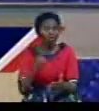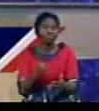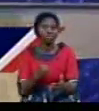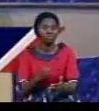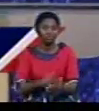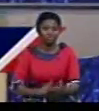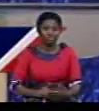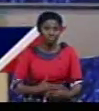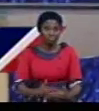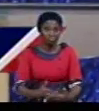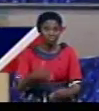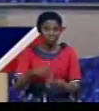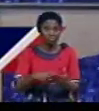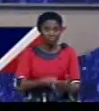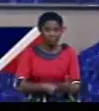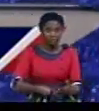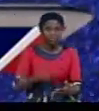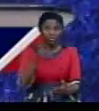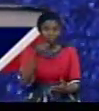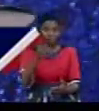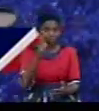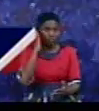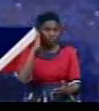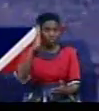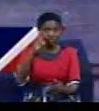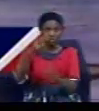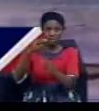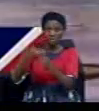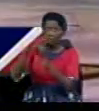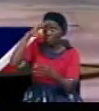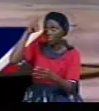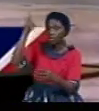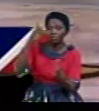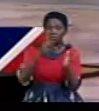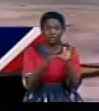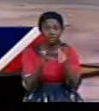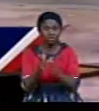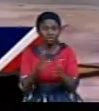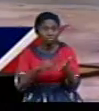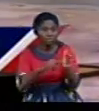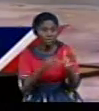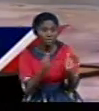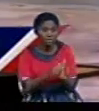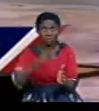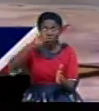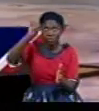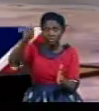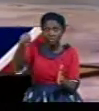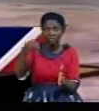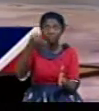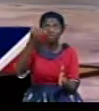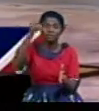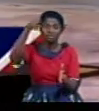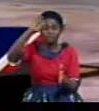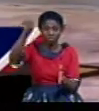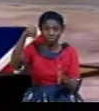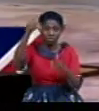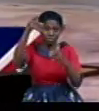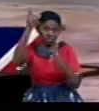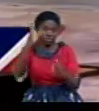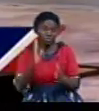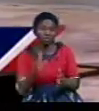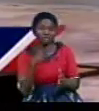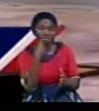thou shall call his name she Jesus that means Jehovah saves Jehovah